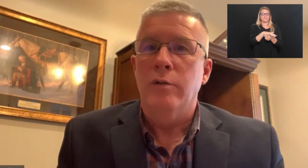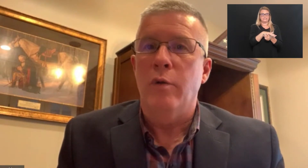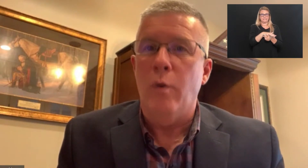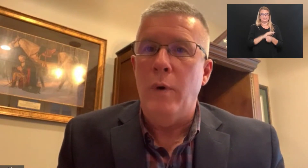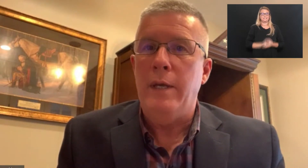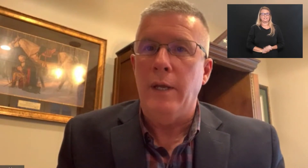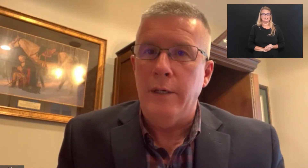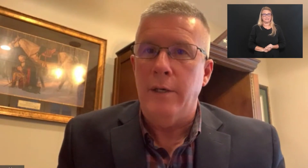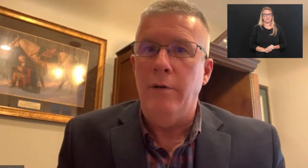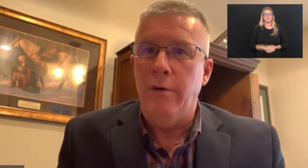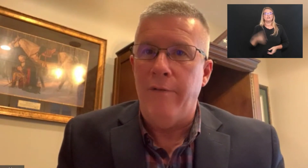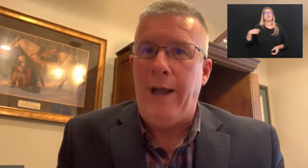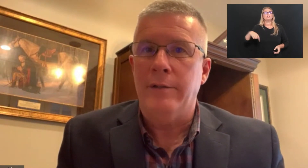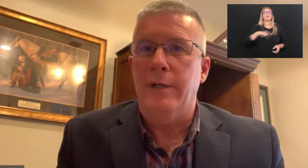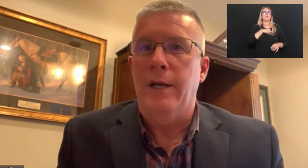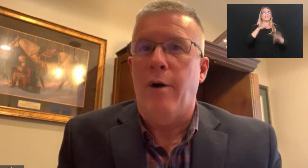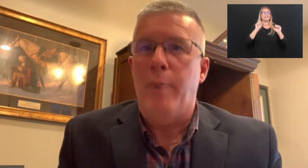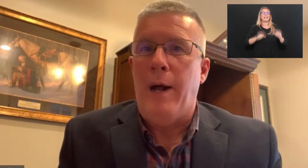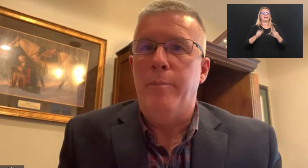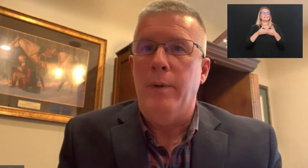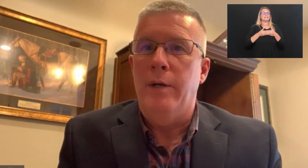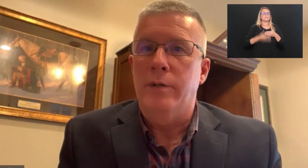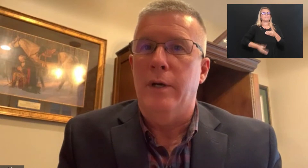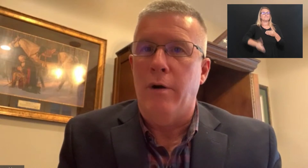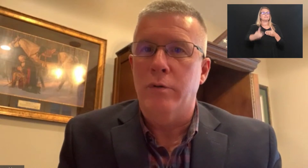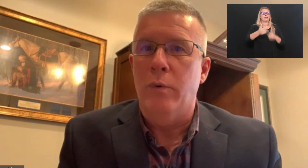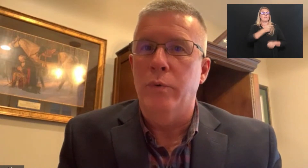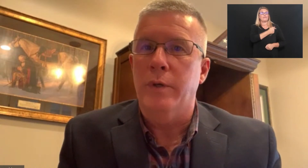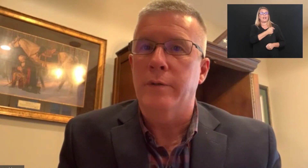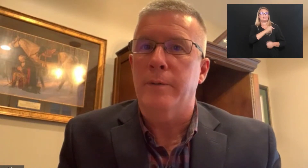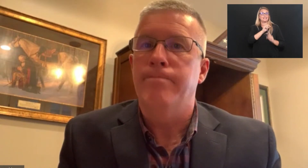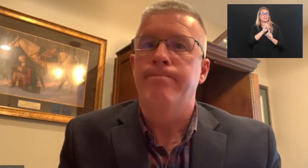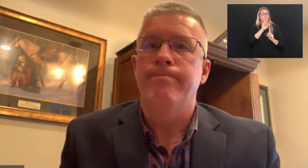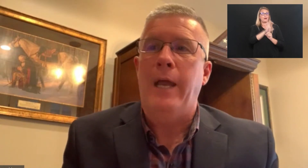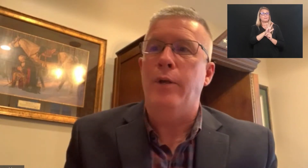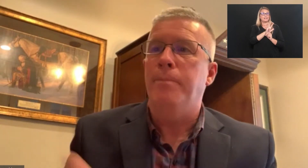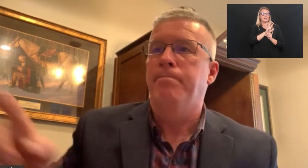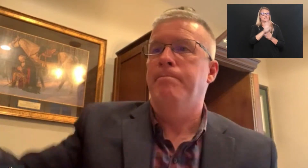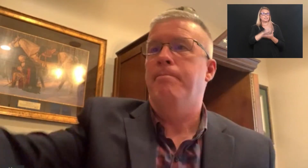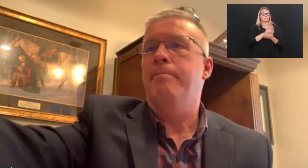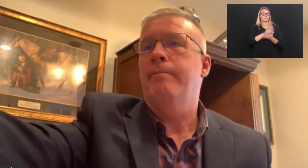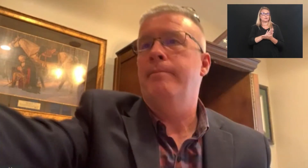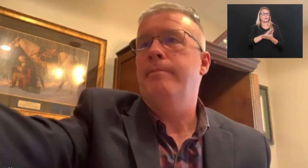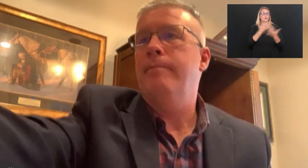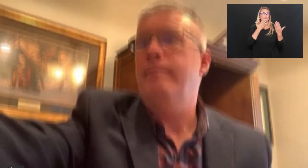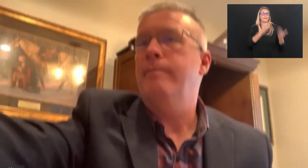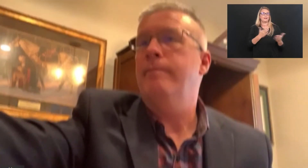that, so that we can continue to vaccinate our population in our school system. Thank you.